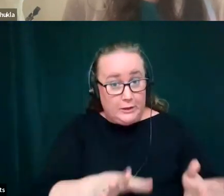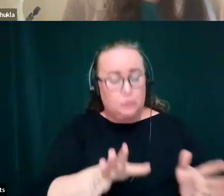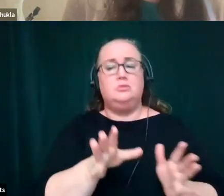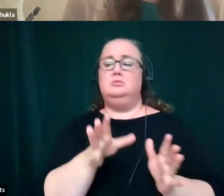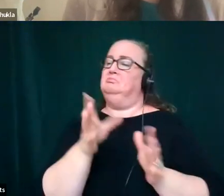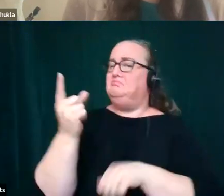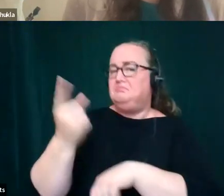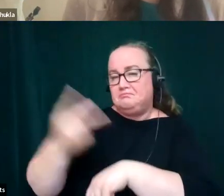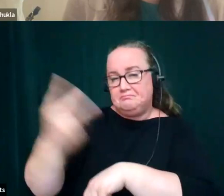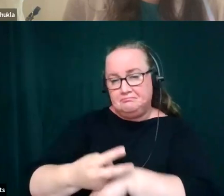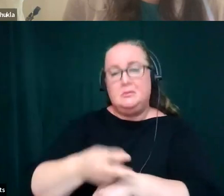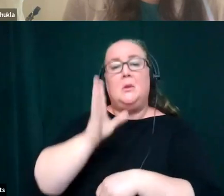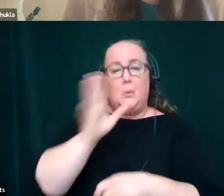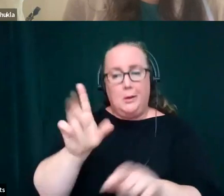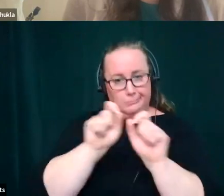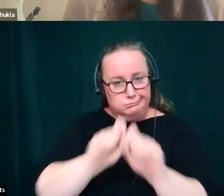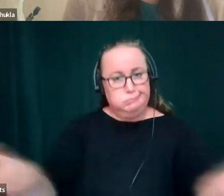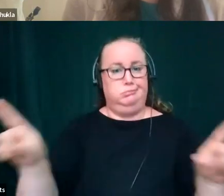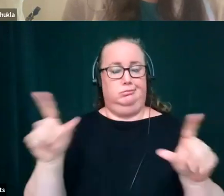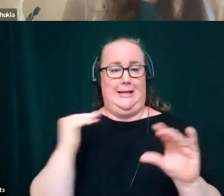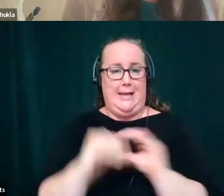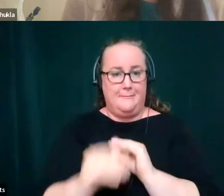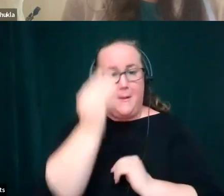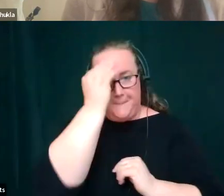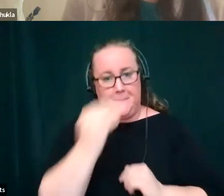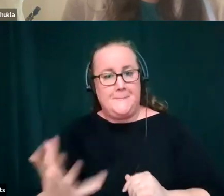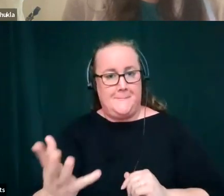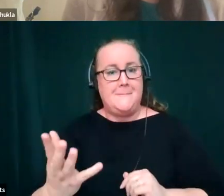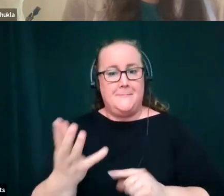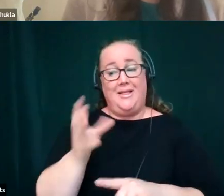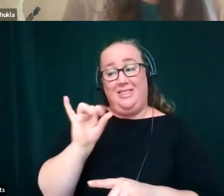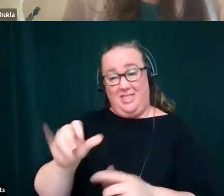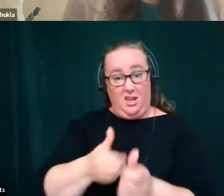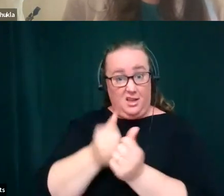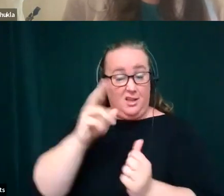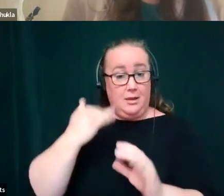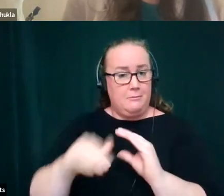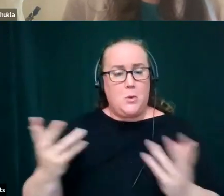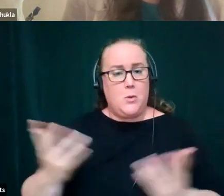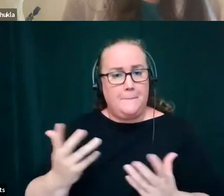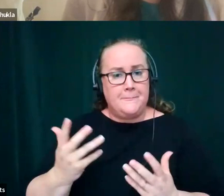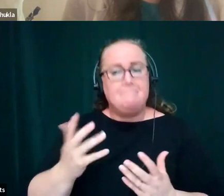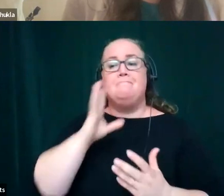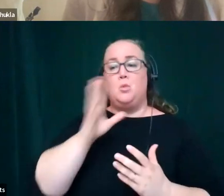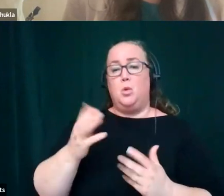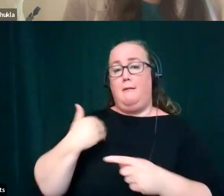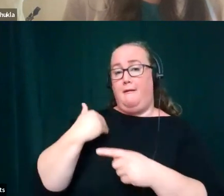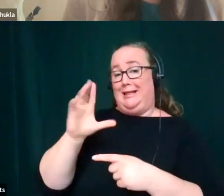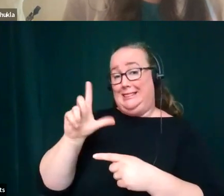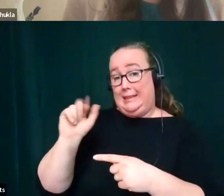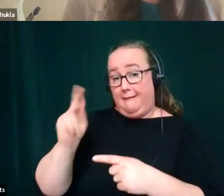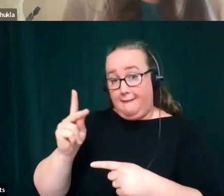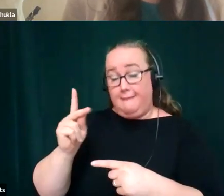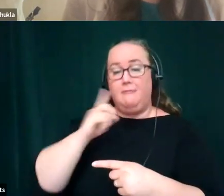will be sending out a follow-up email. So that follow-up email will have a few things. It will have links to the video and audio